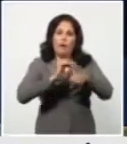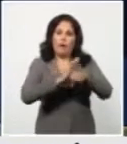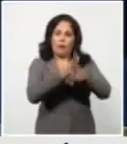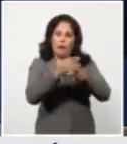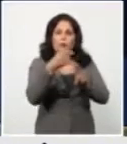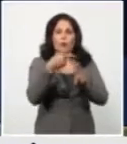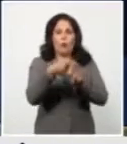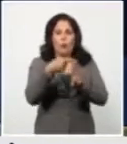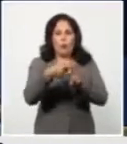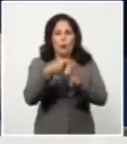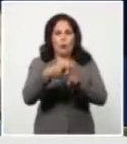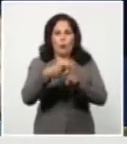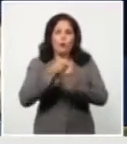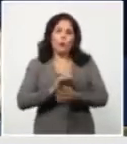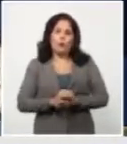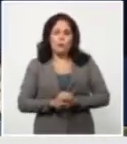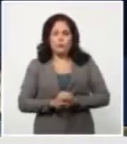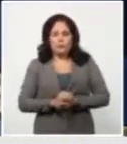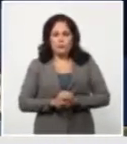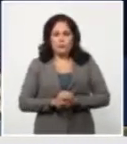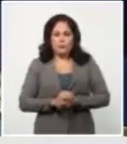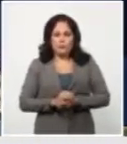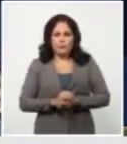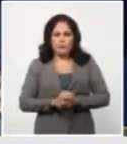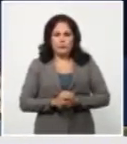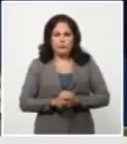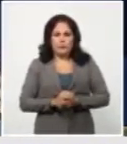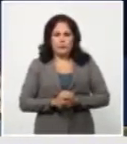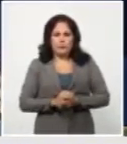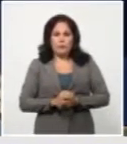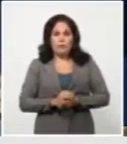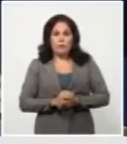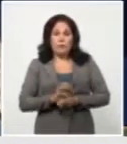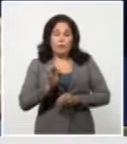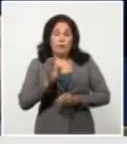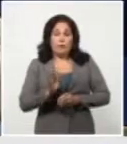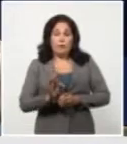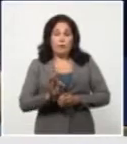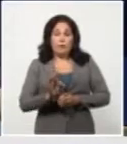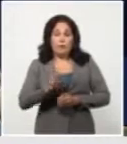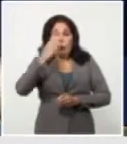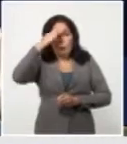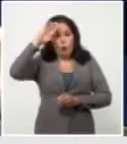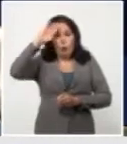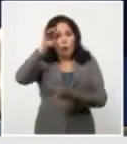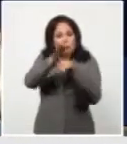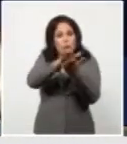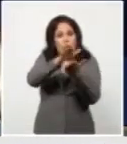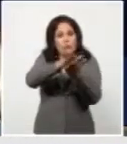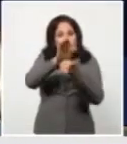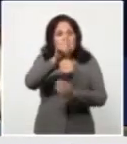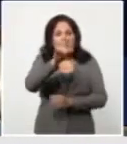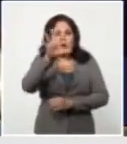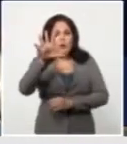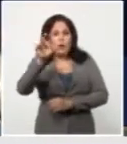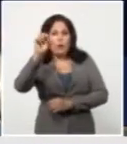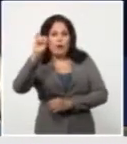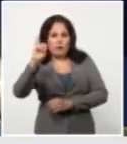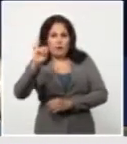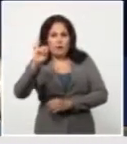isolation centers, underwent the test, and was confirmed as SARS-CoV-2 positive.